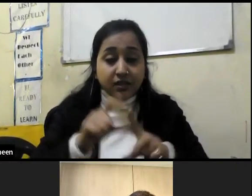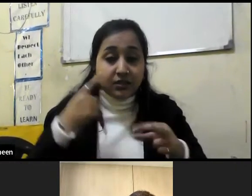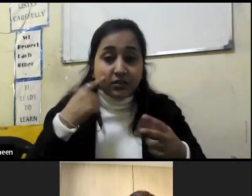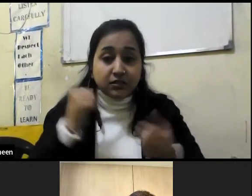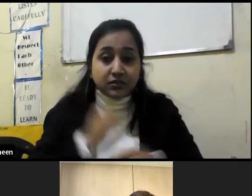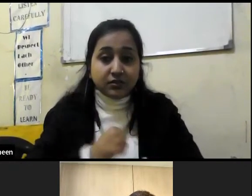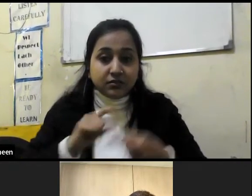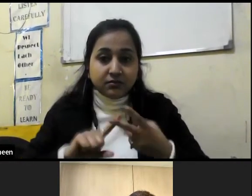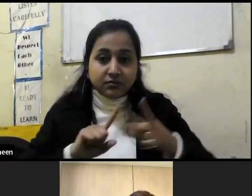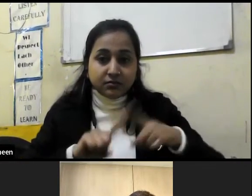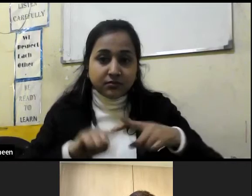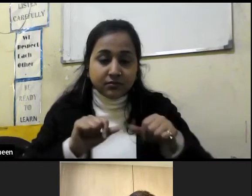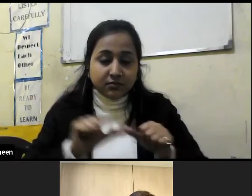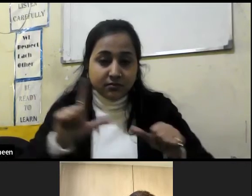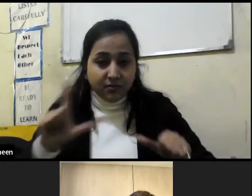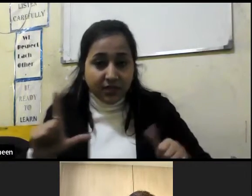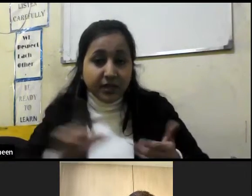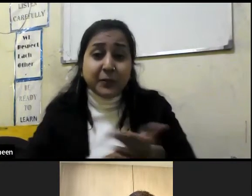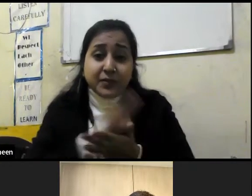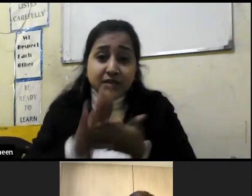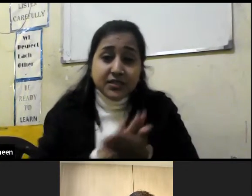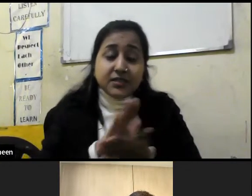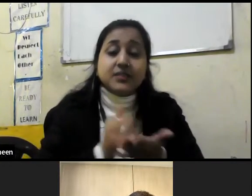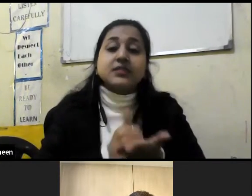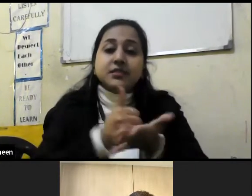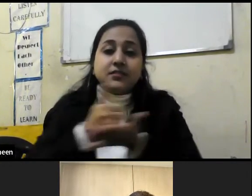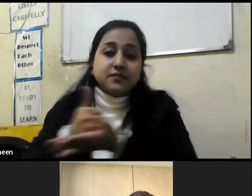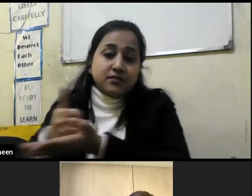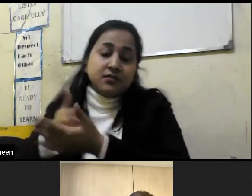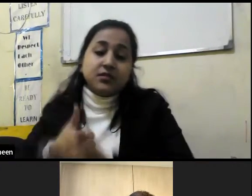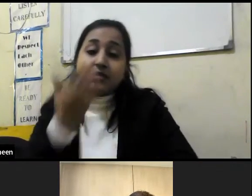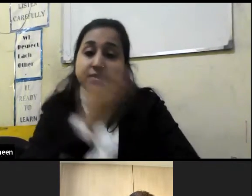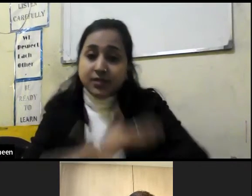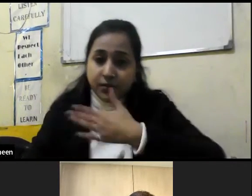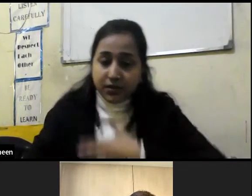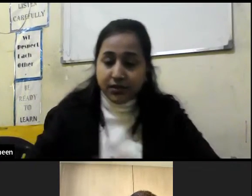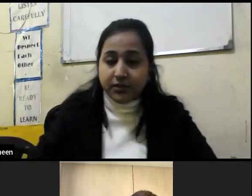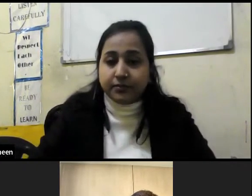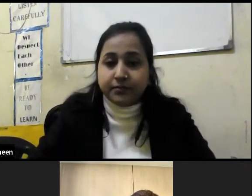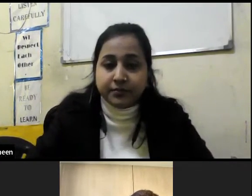ensuring availability of basic services to the disability?